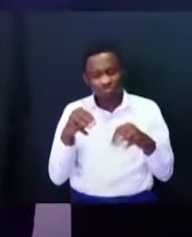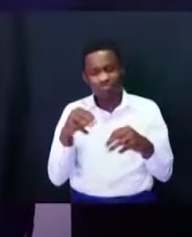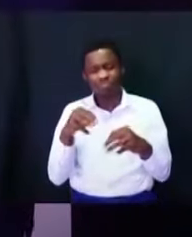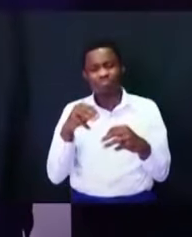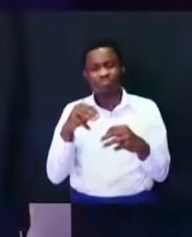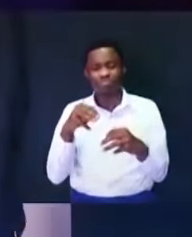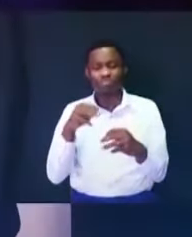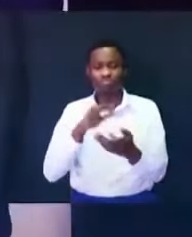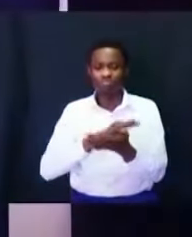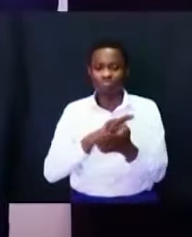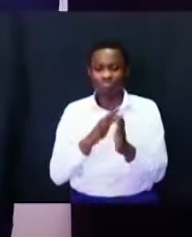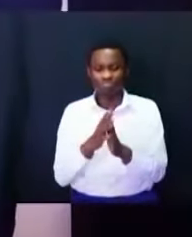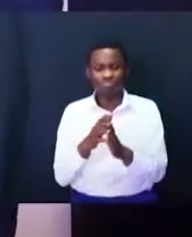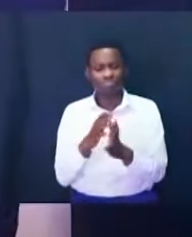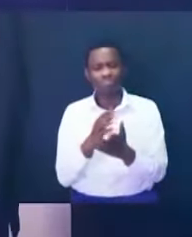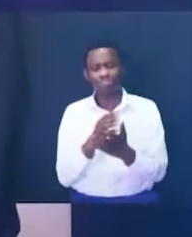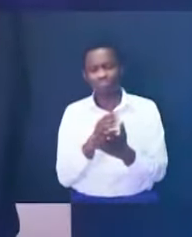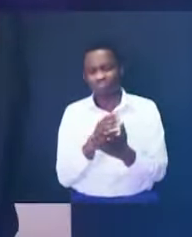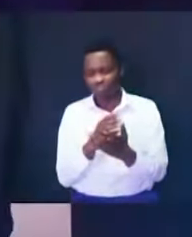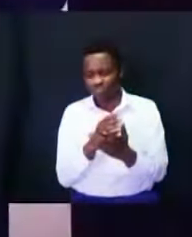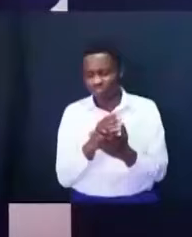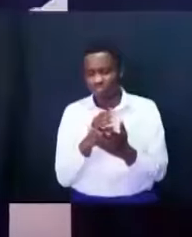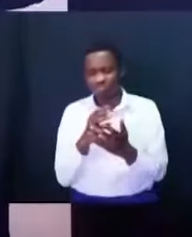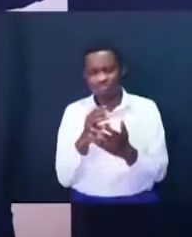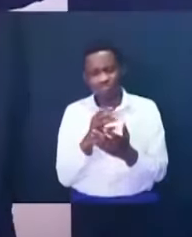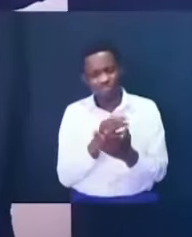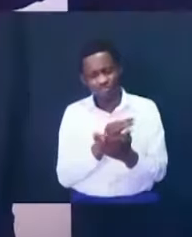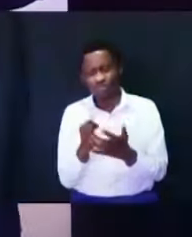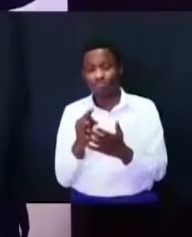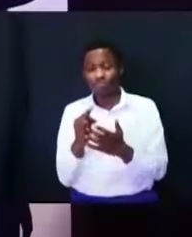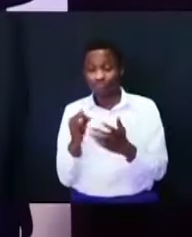Sanctuary so verse 16 is saying that he is a